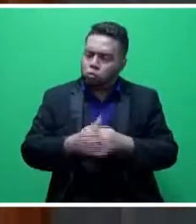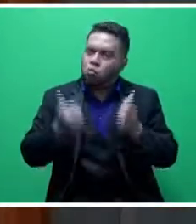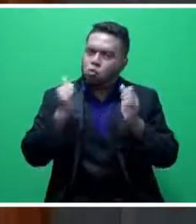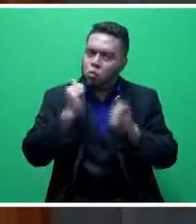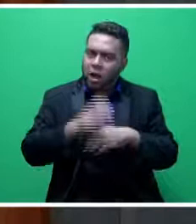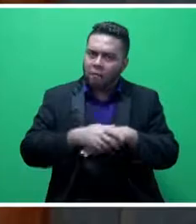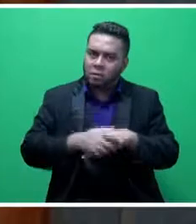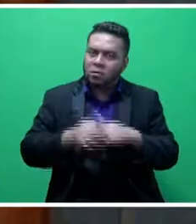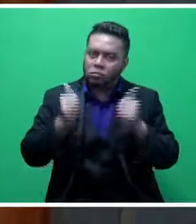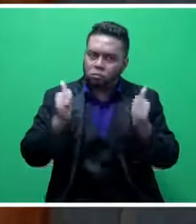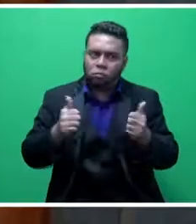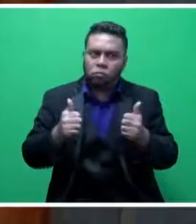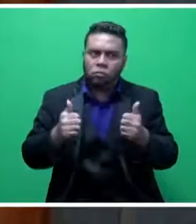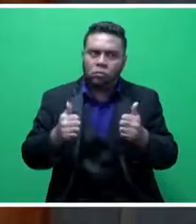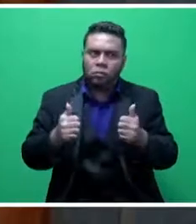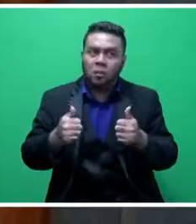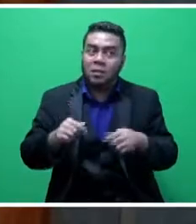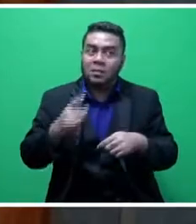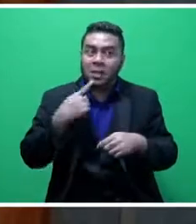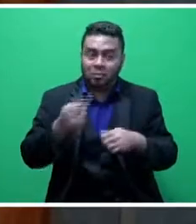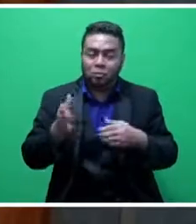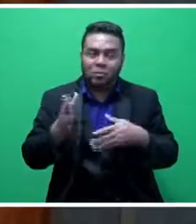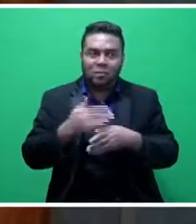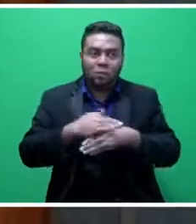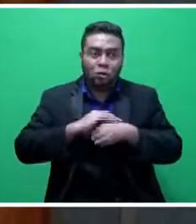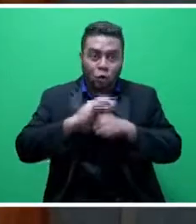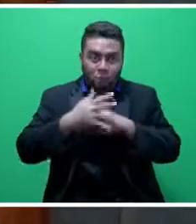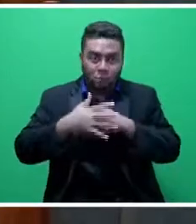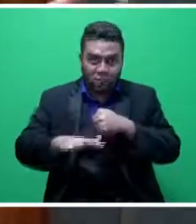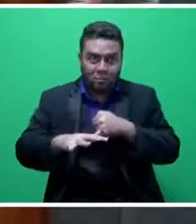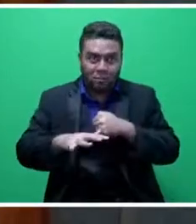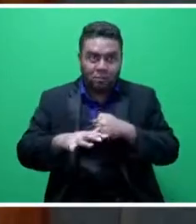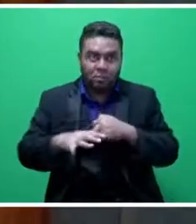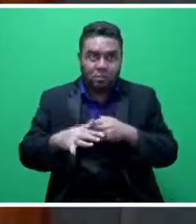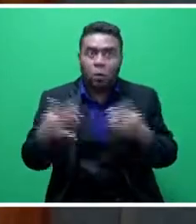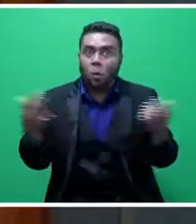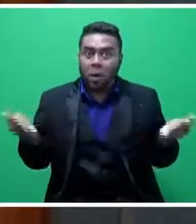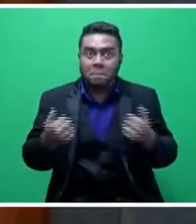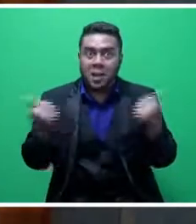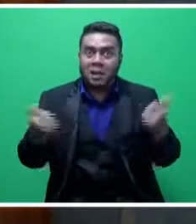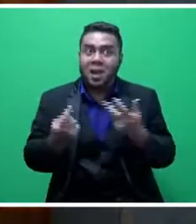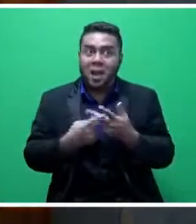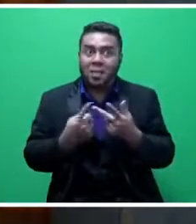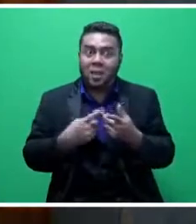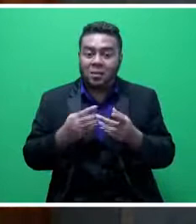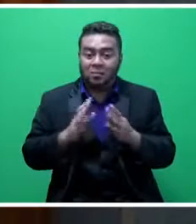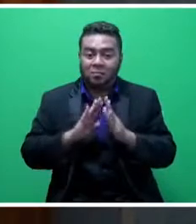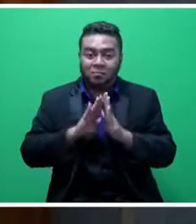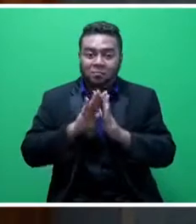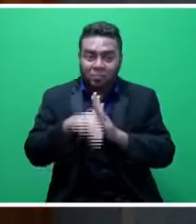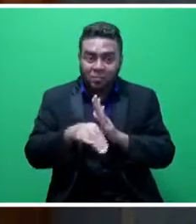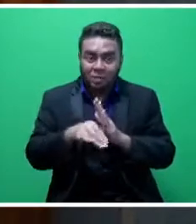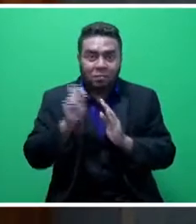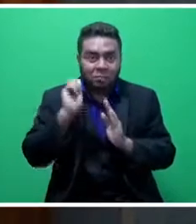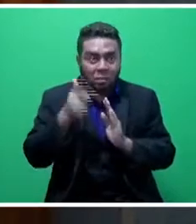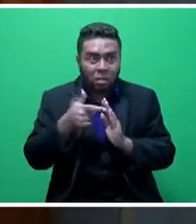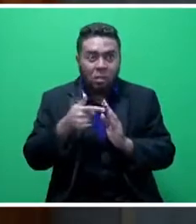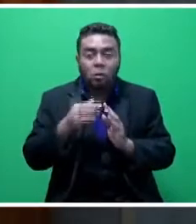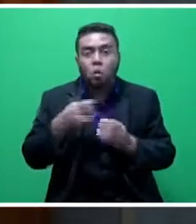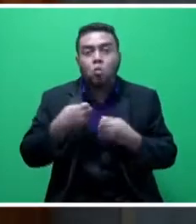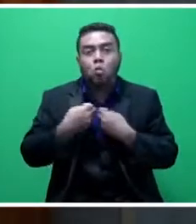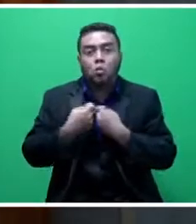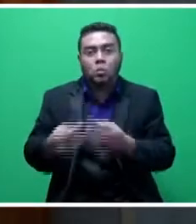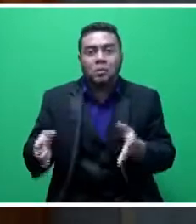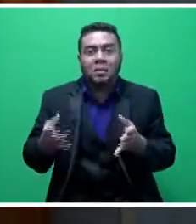this time of COVID, we can safely say that while many other industries are losing income and